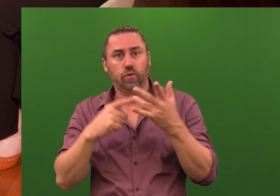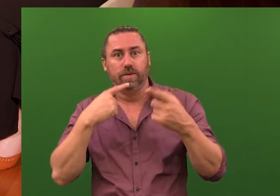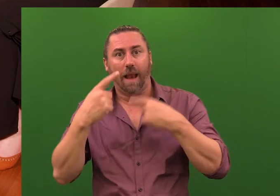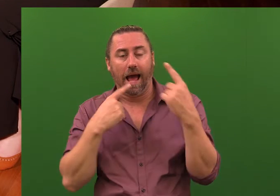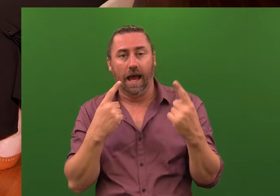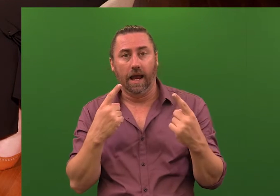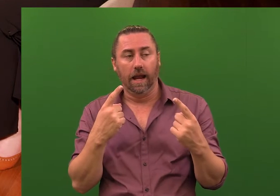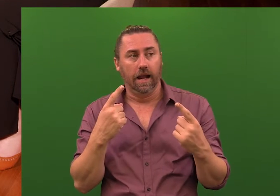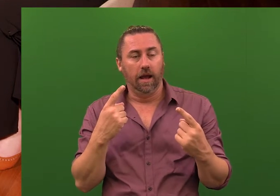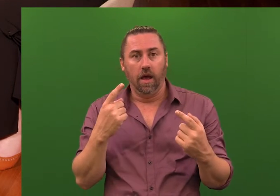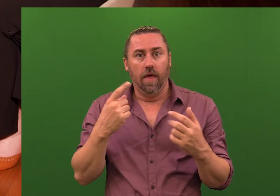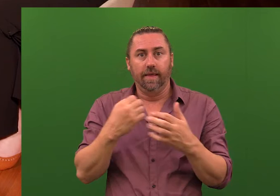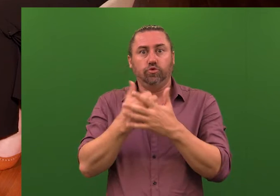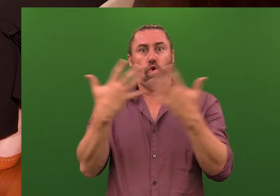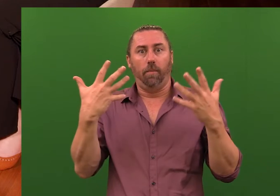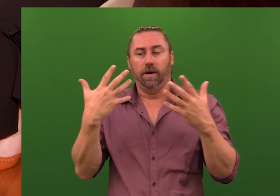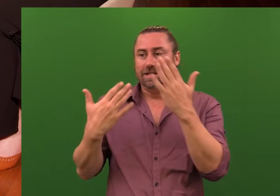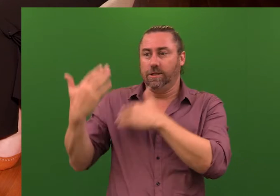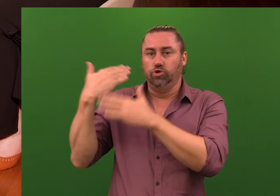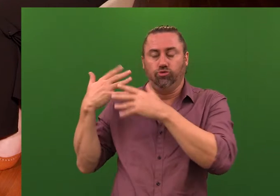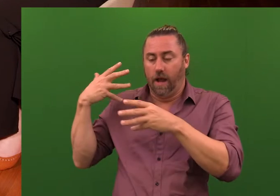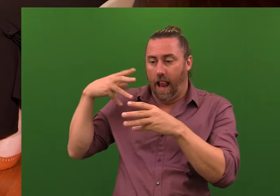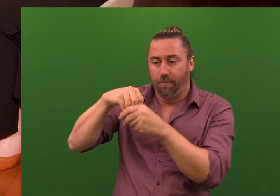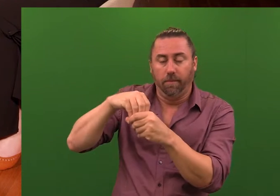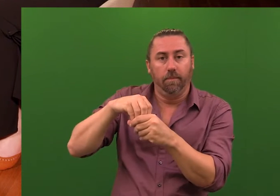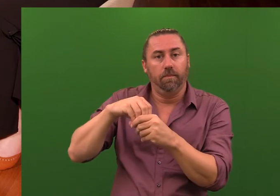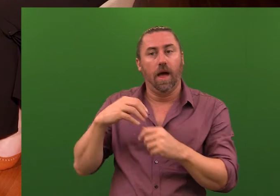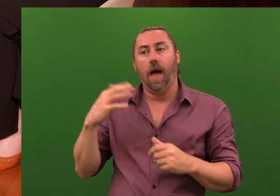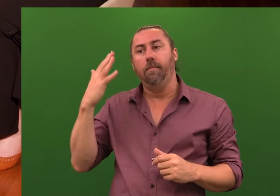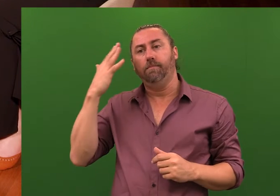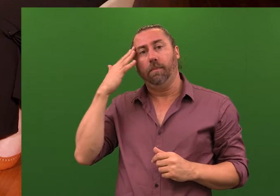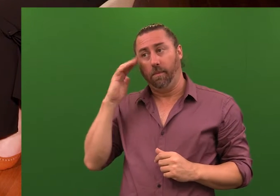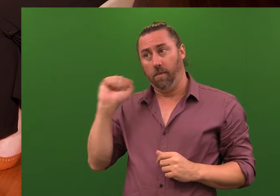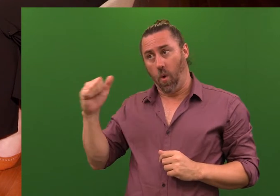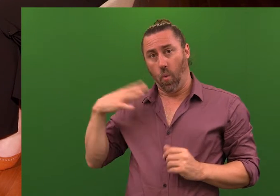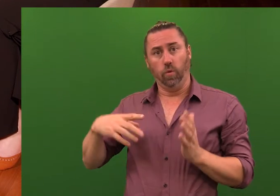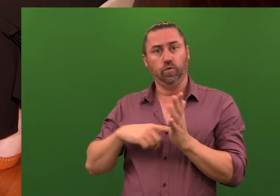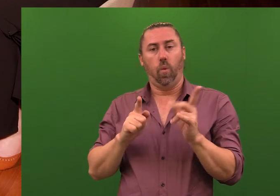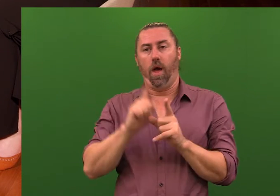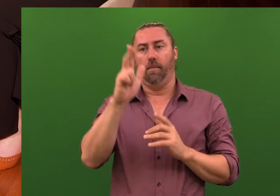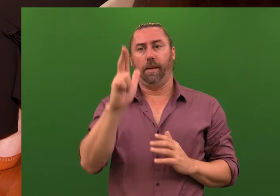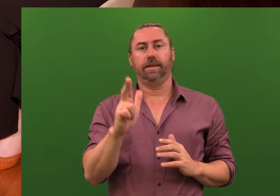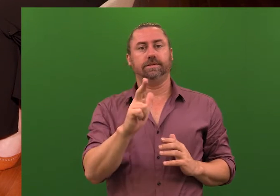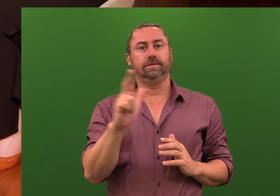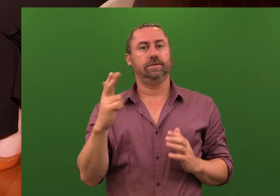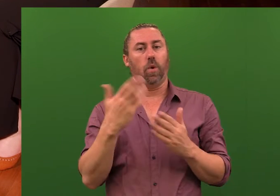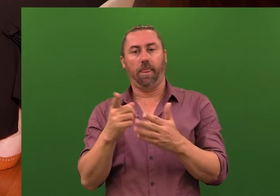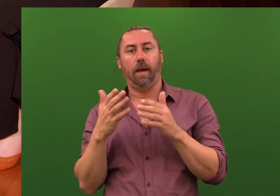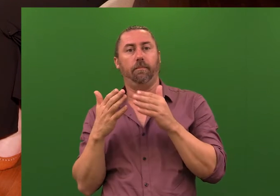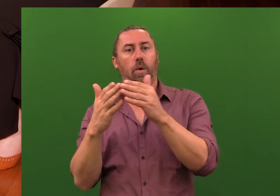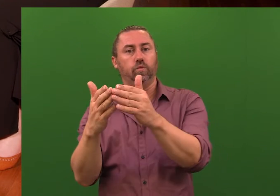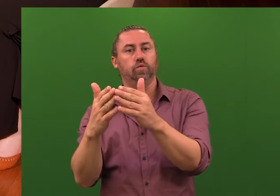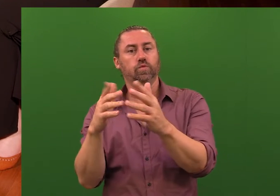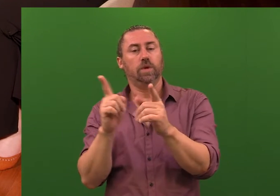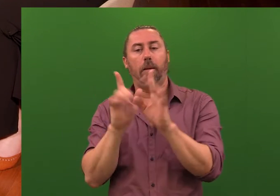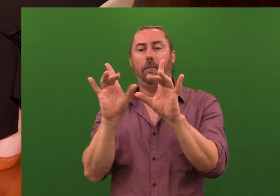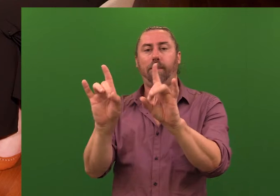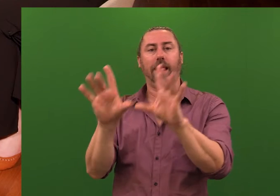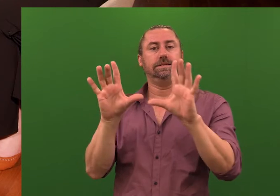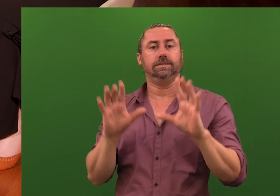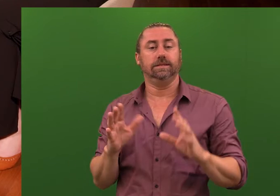like this is how we learn our stories, like my mum was raised by a granny who was abducted,